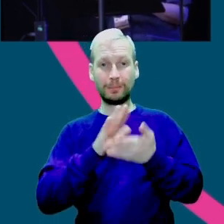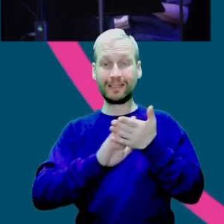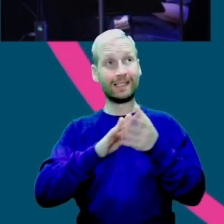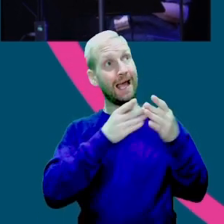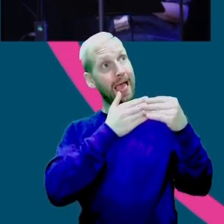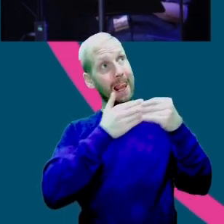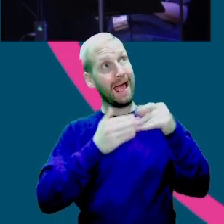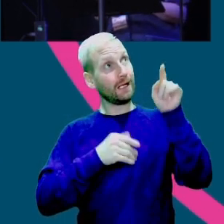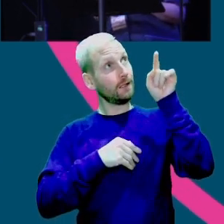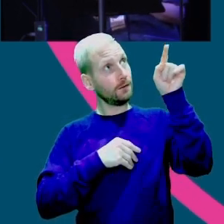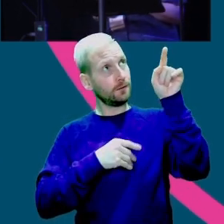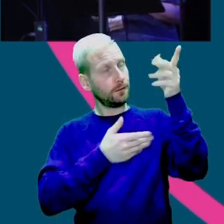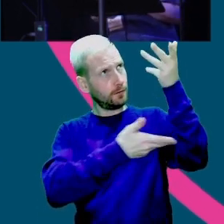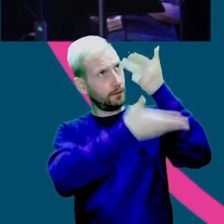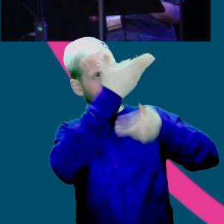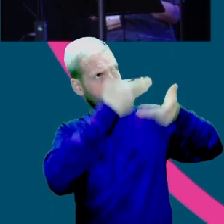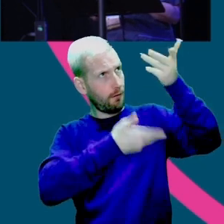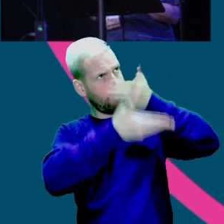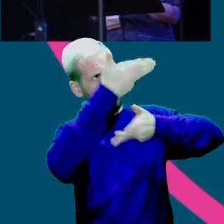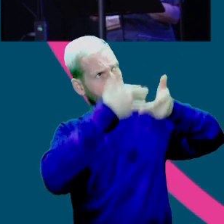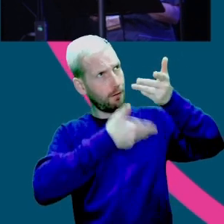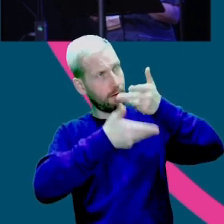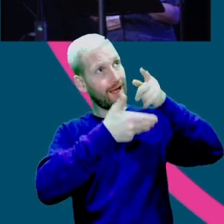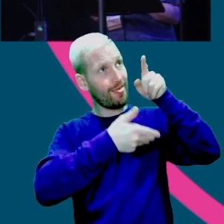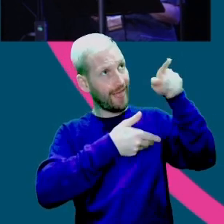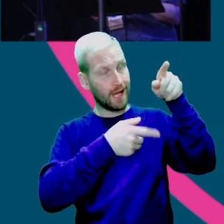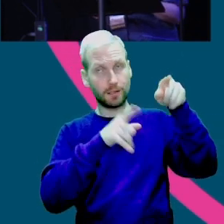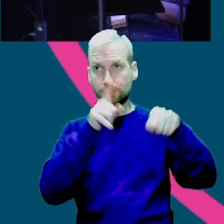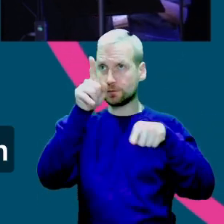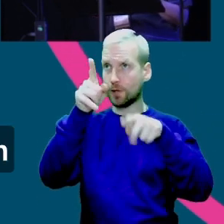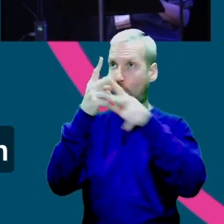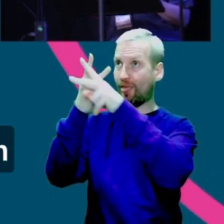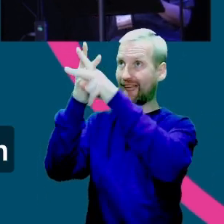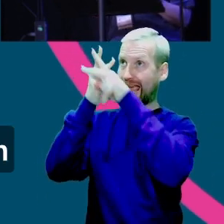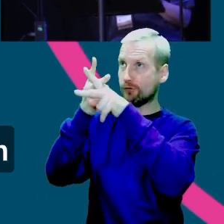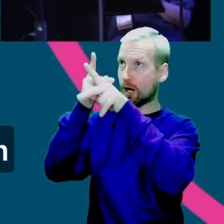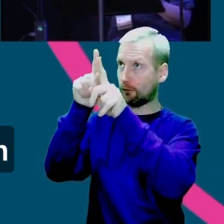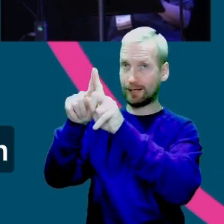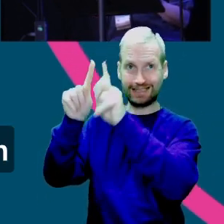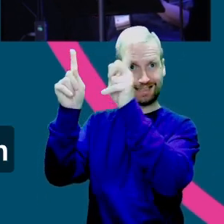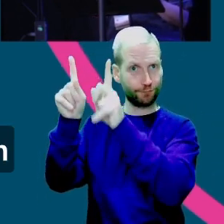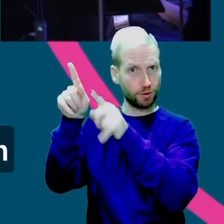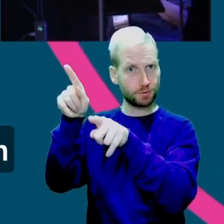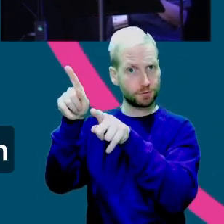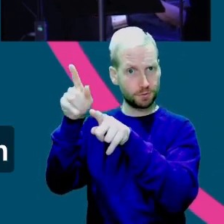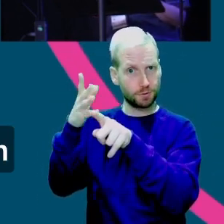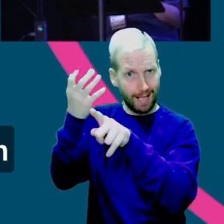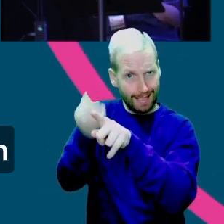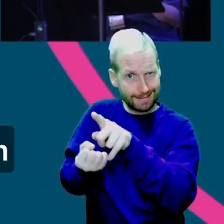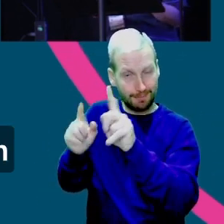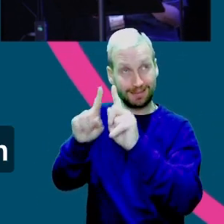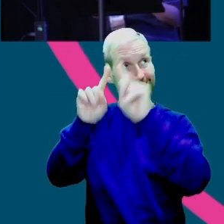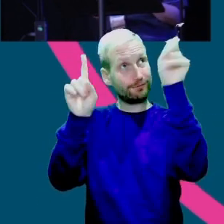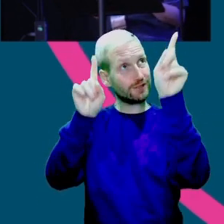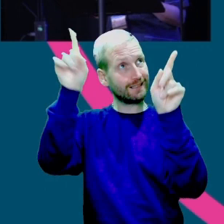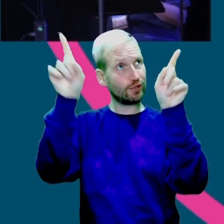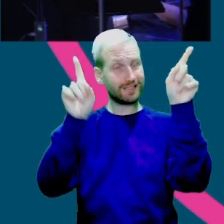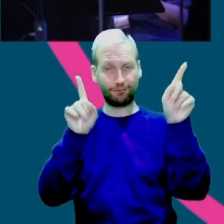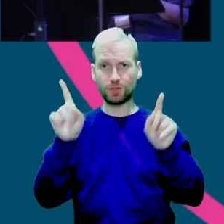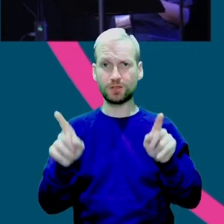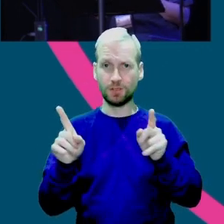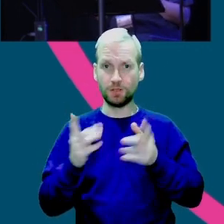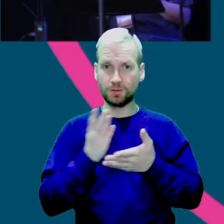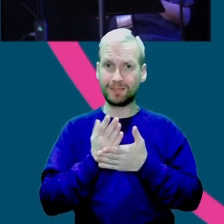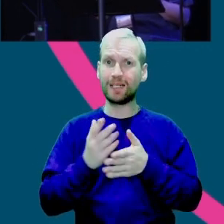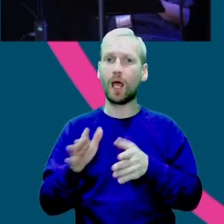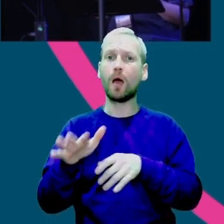the individual needs of the carer and what they identify. Carers often express that they were excluded in planning for